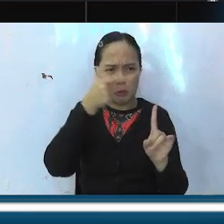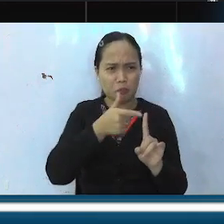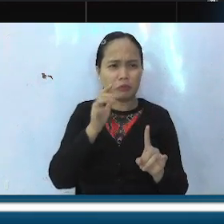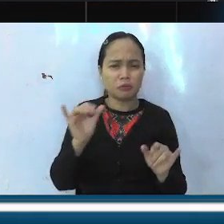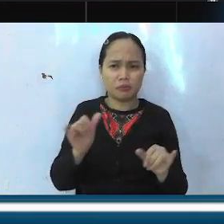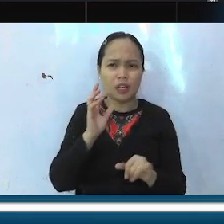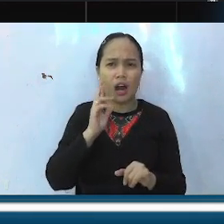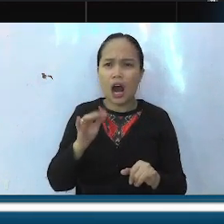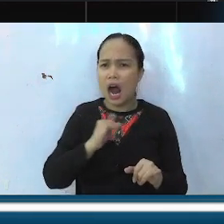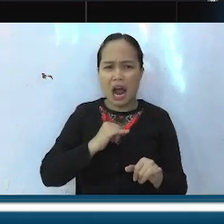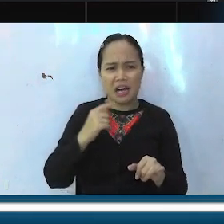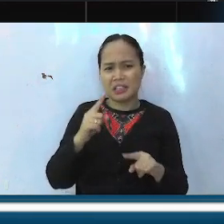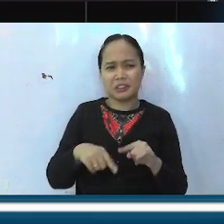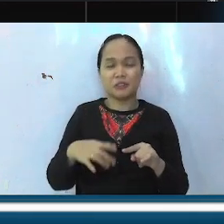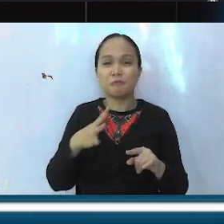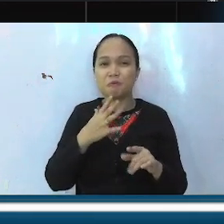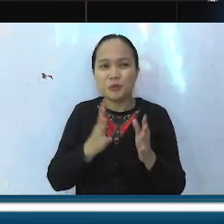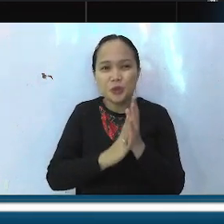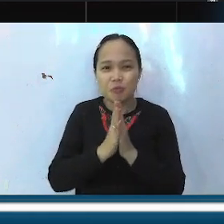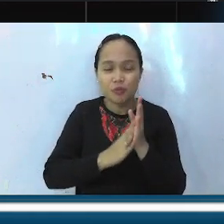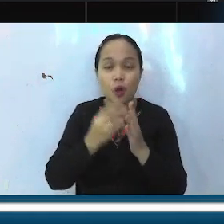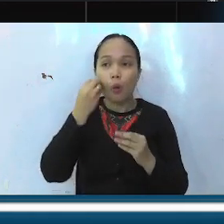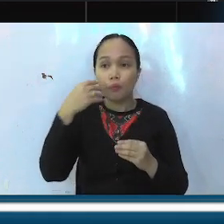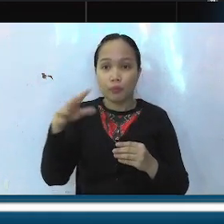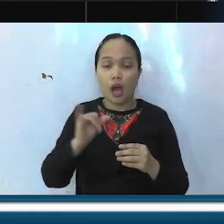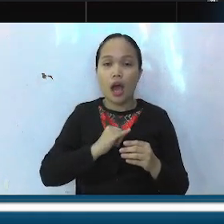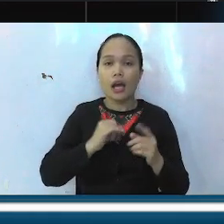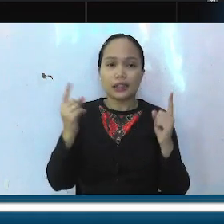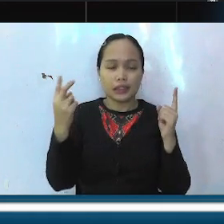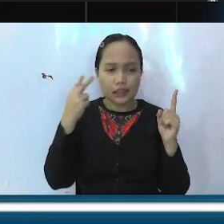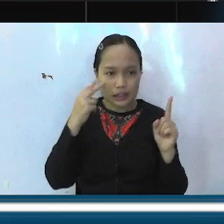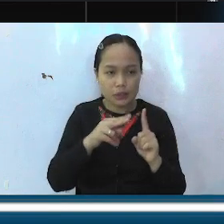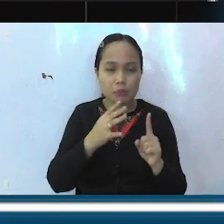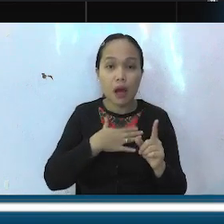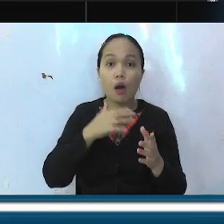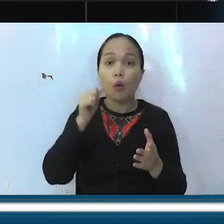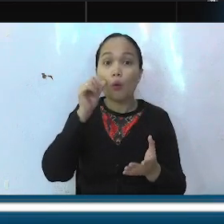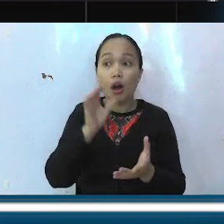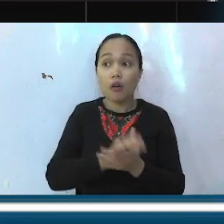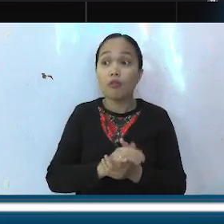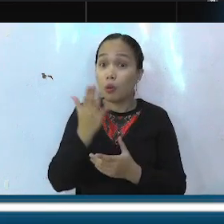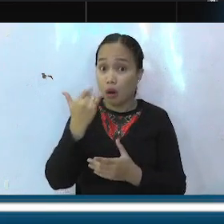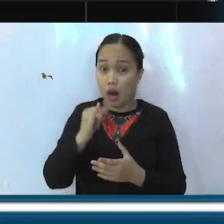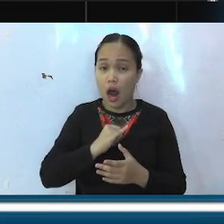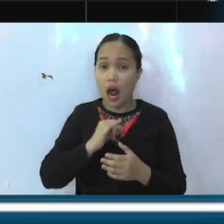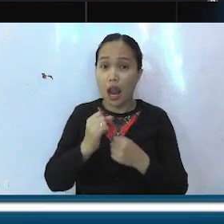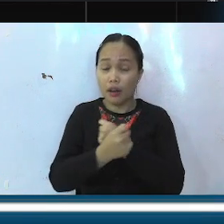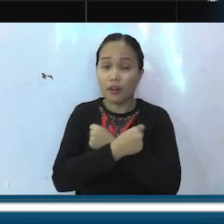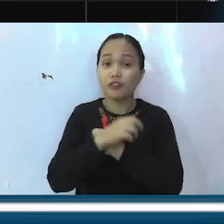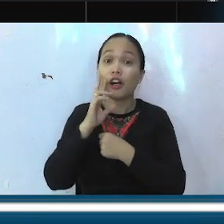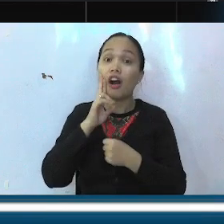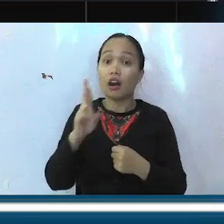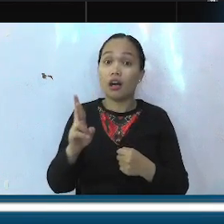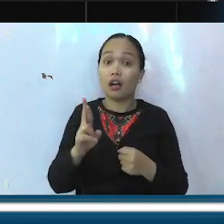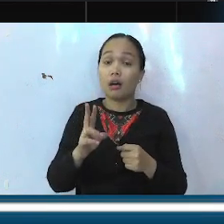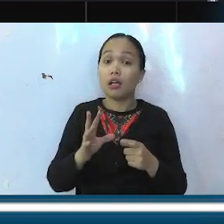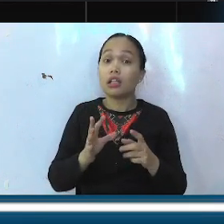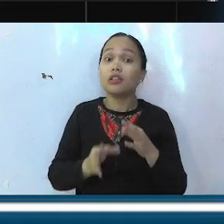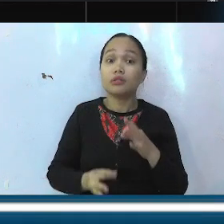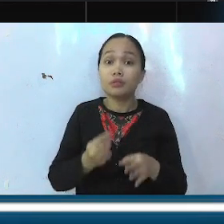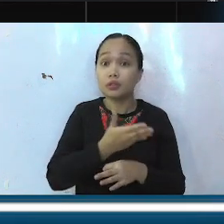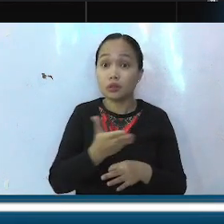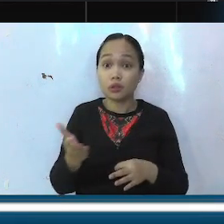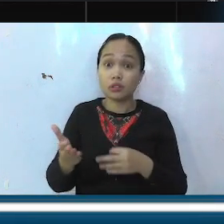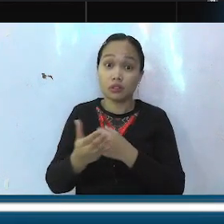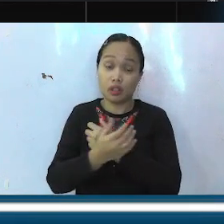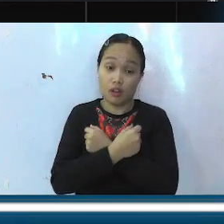I can't wait to go home and just see her with my own eyes. Yeah, amen. Because I love her. If you love the Lord, you don't